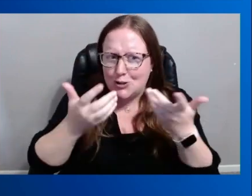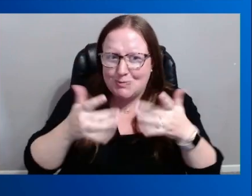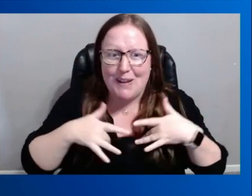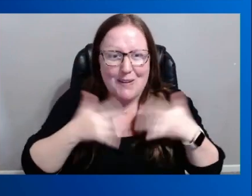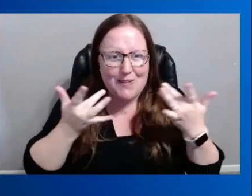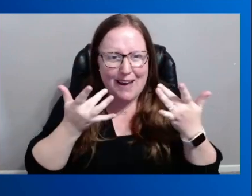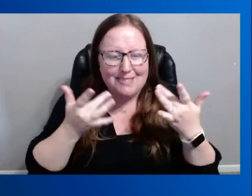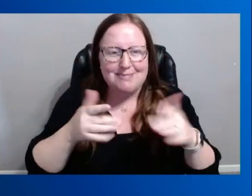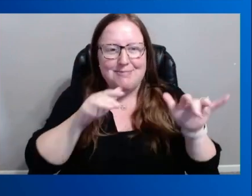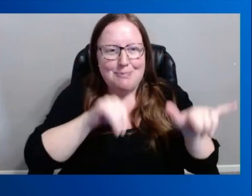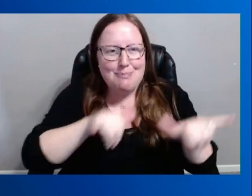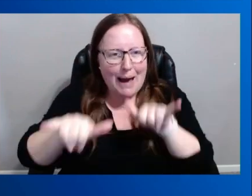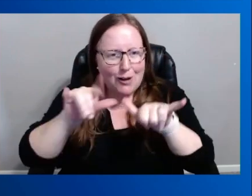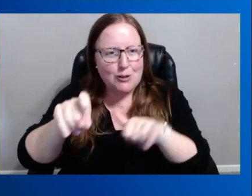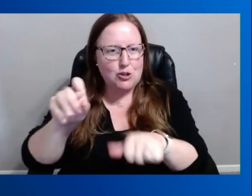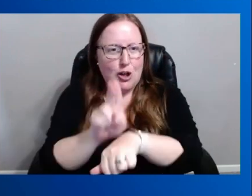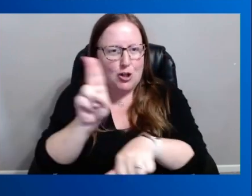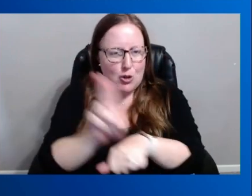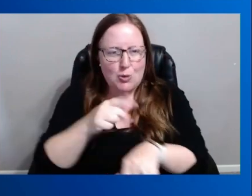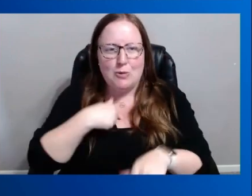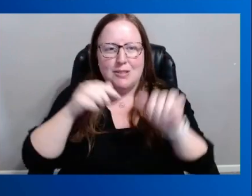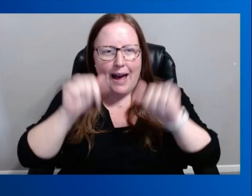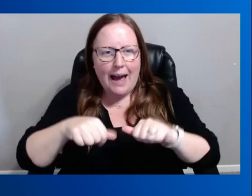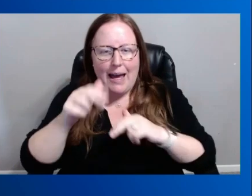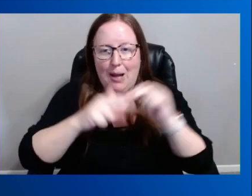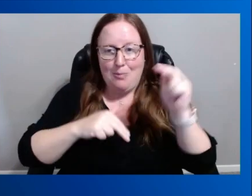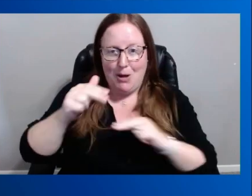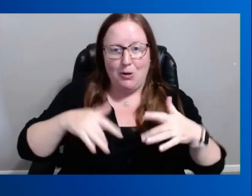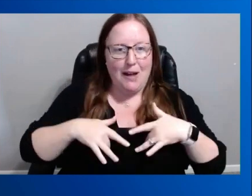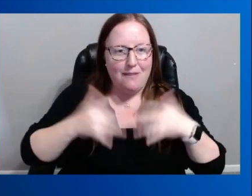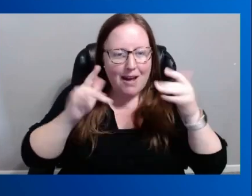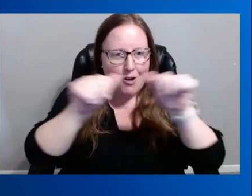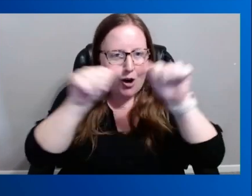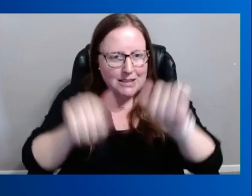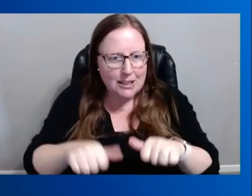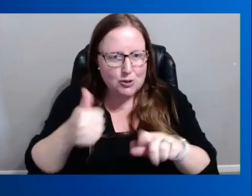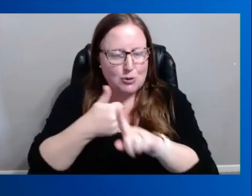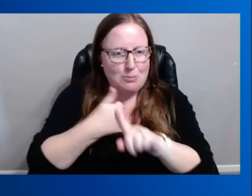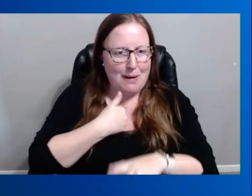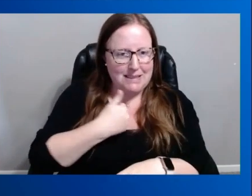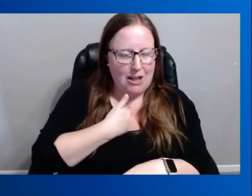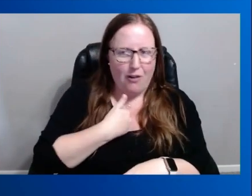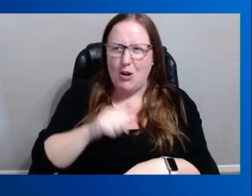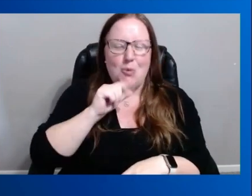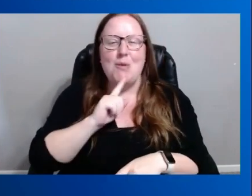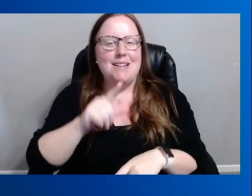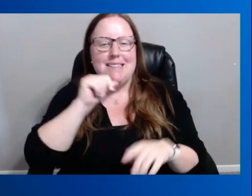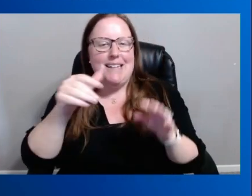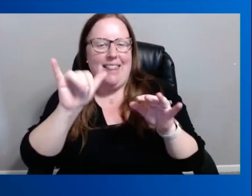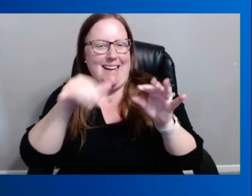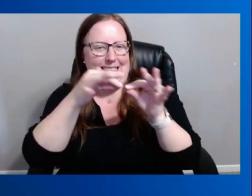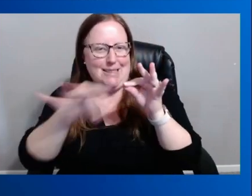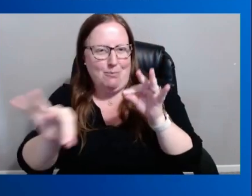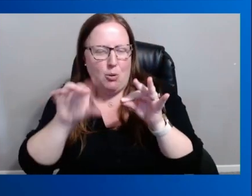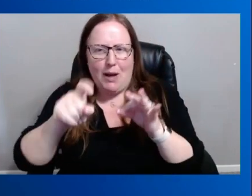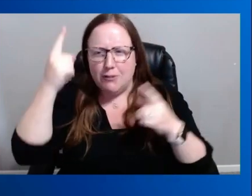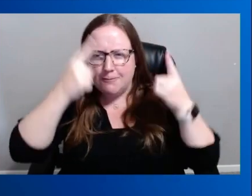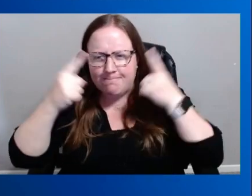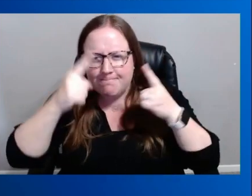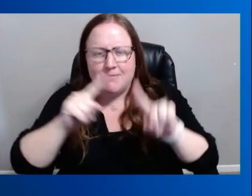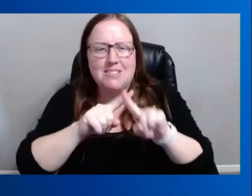so I can go and build some event architectures. And of course, it's not as simple as that. We've got to kind of consider these different